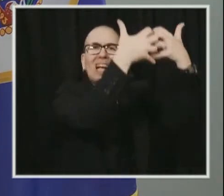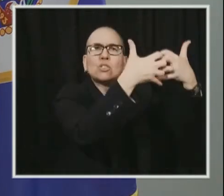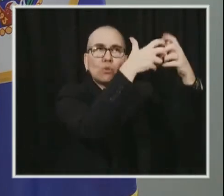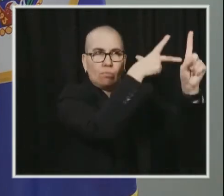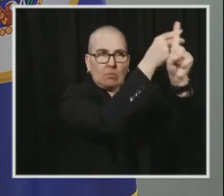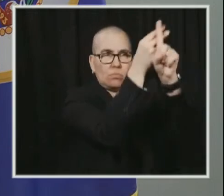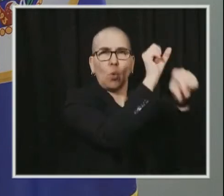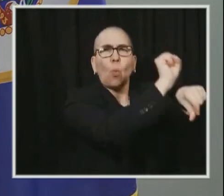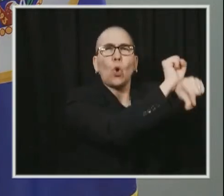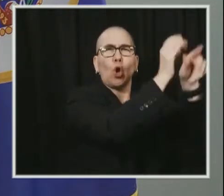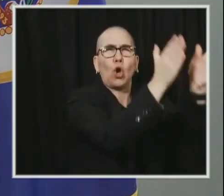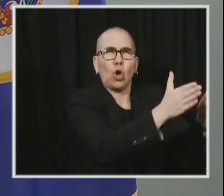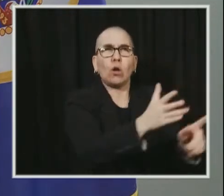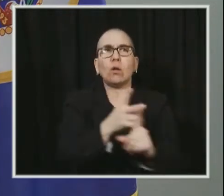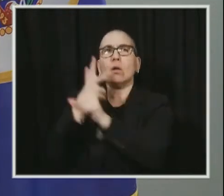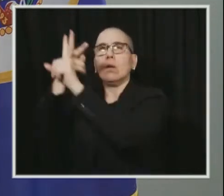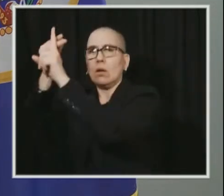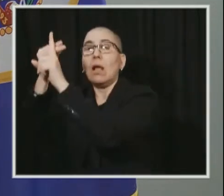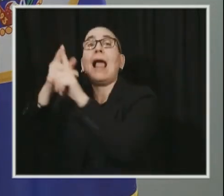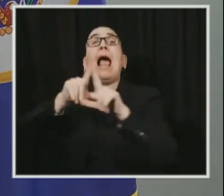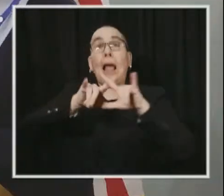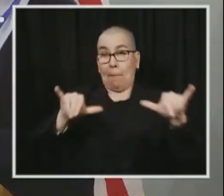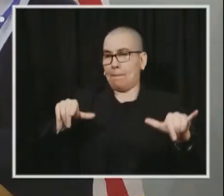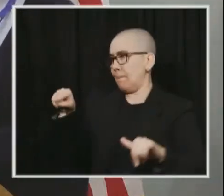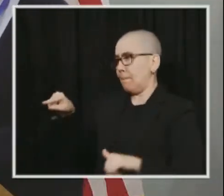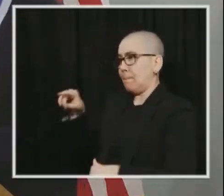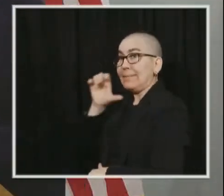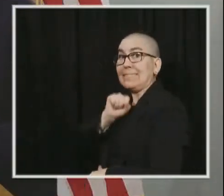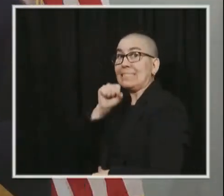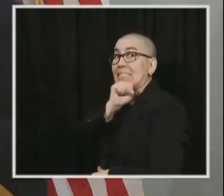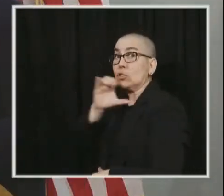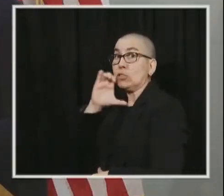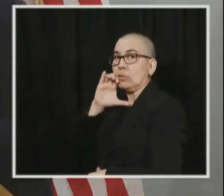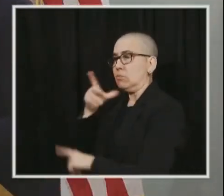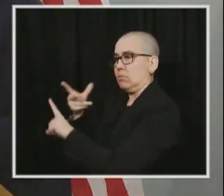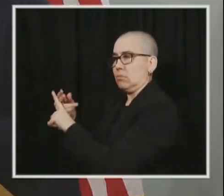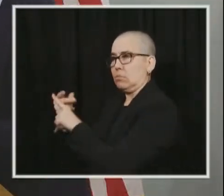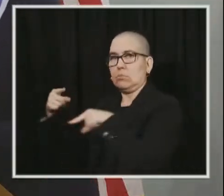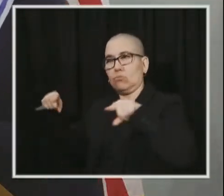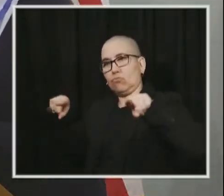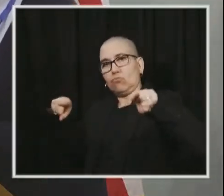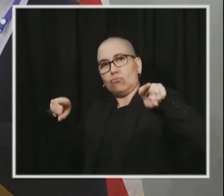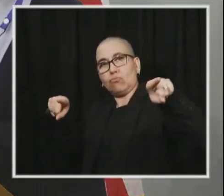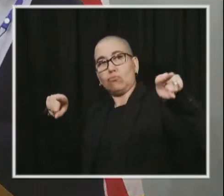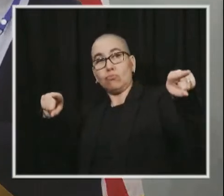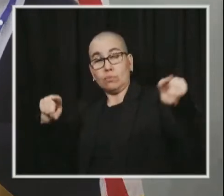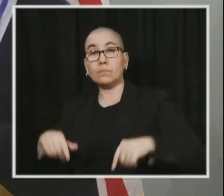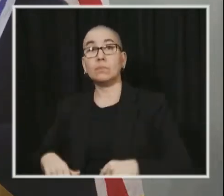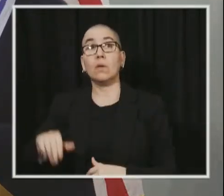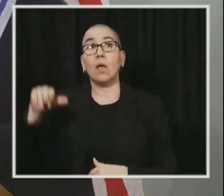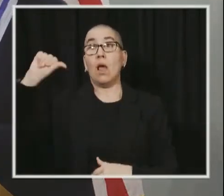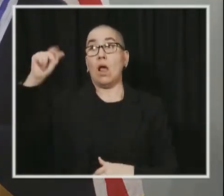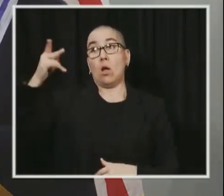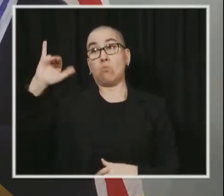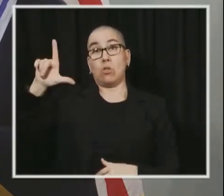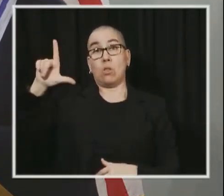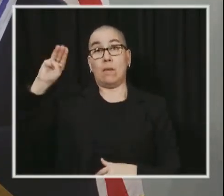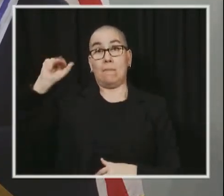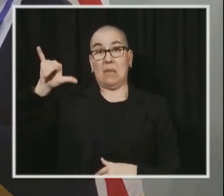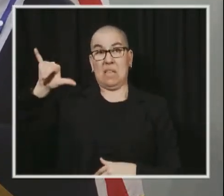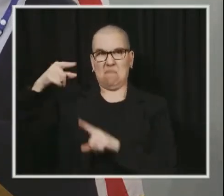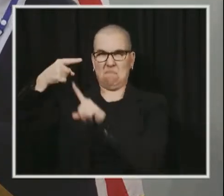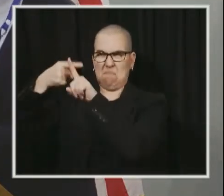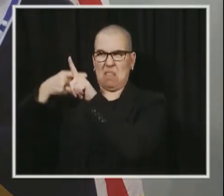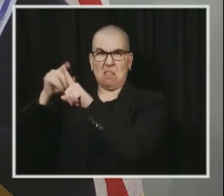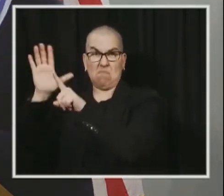vaccinate seniors as well. In April and May, then, we will further expand to more people with high-risk